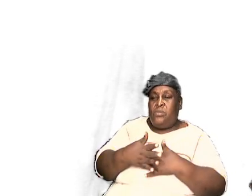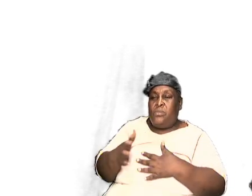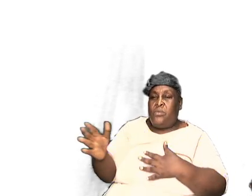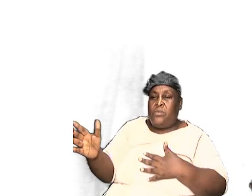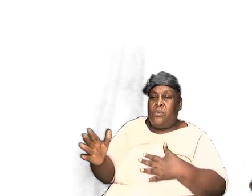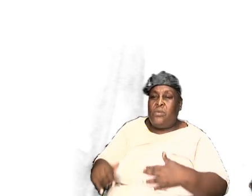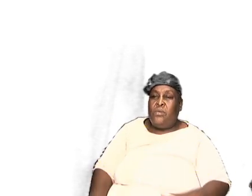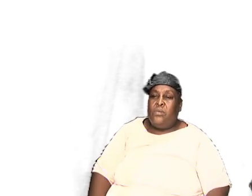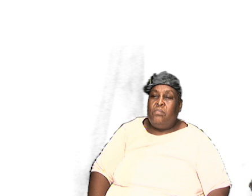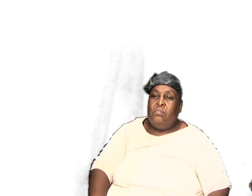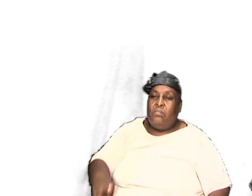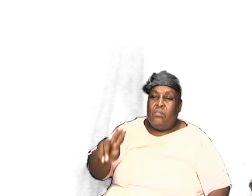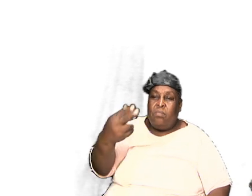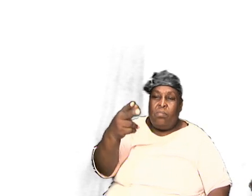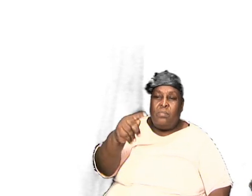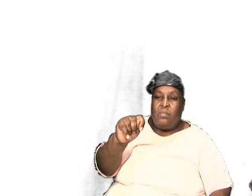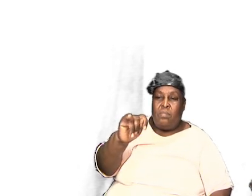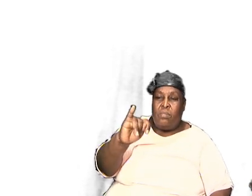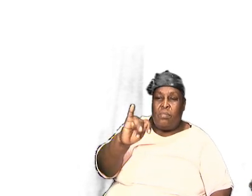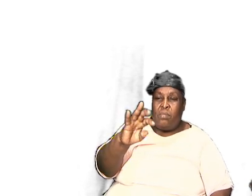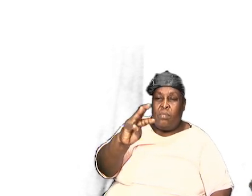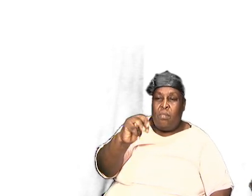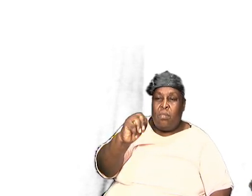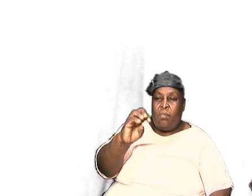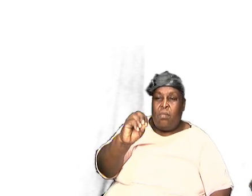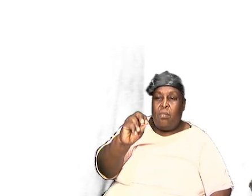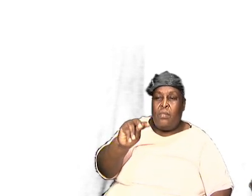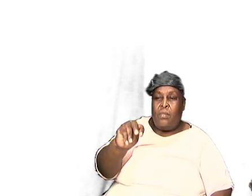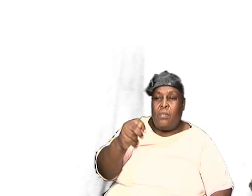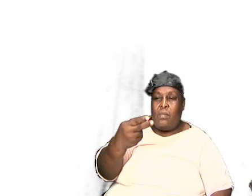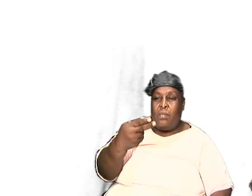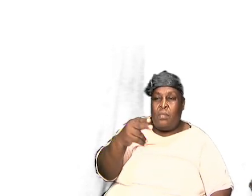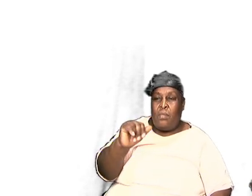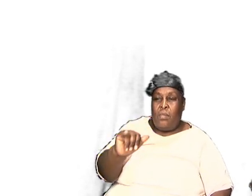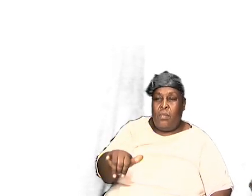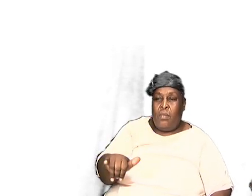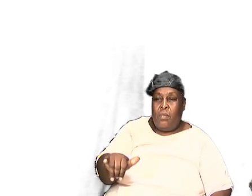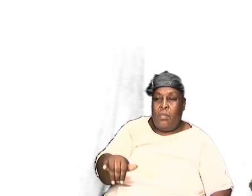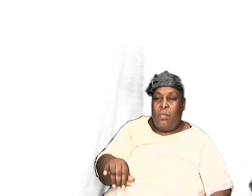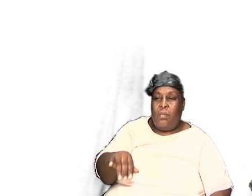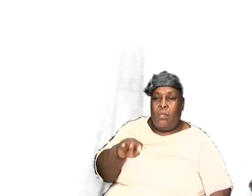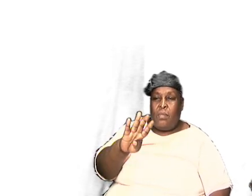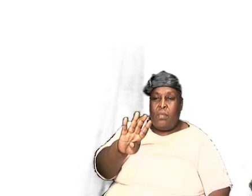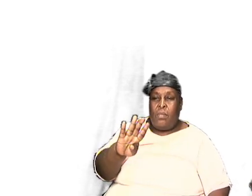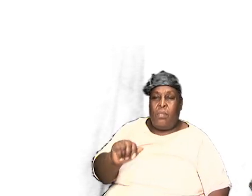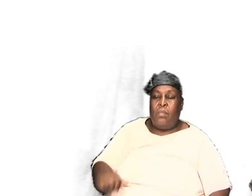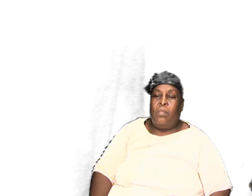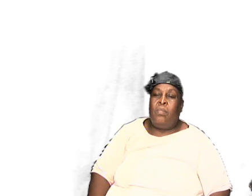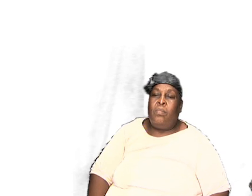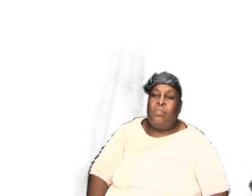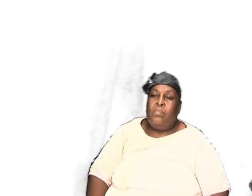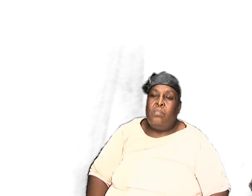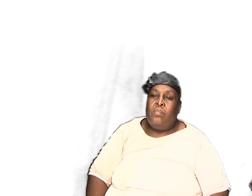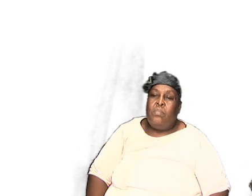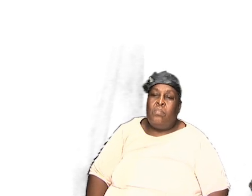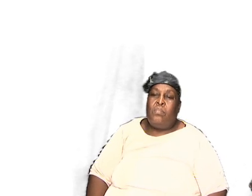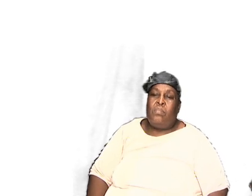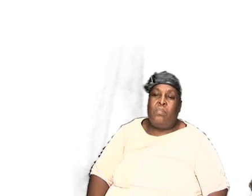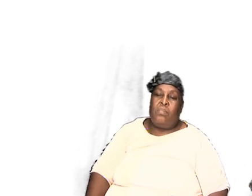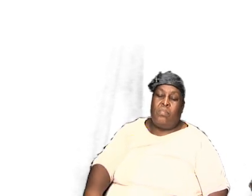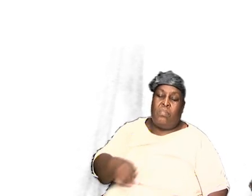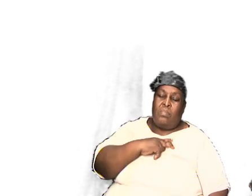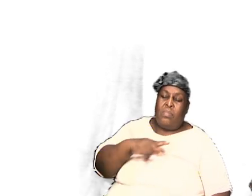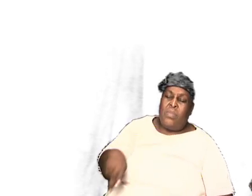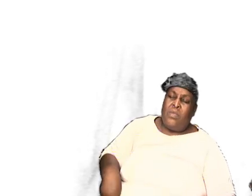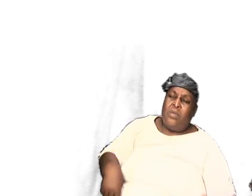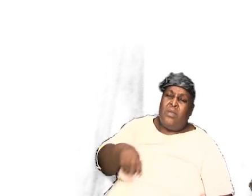in 2 Timothy 3, verse 1, 2 to verse 5. Right? So, the King Saul was